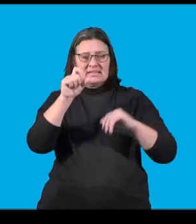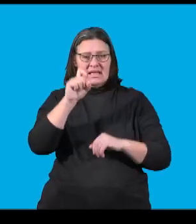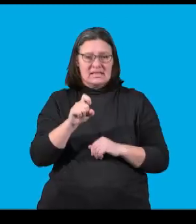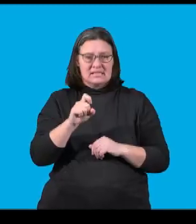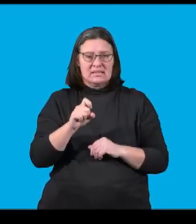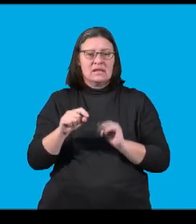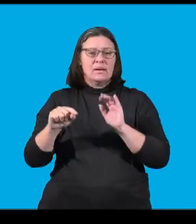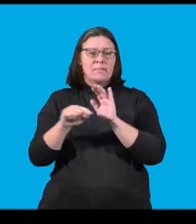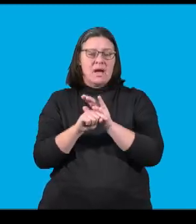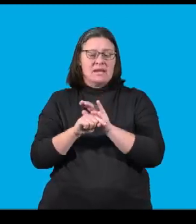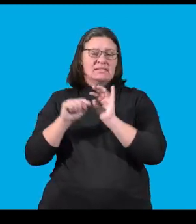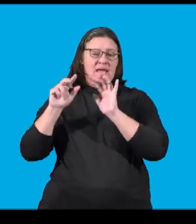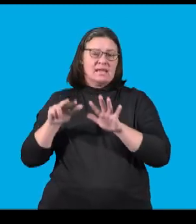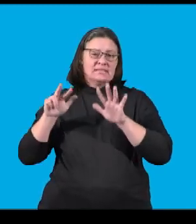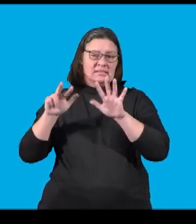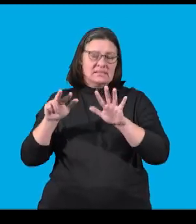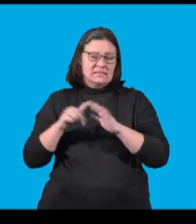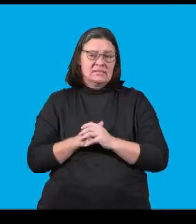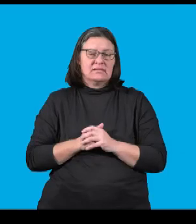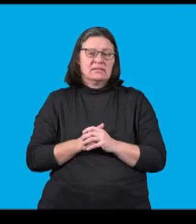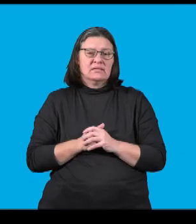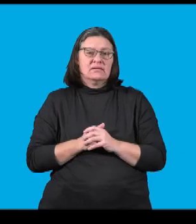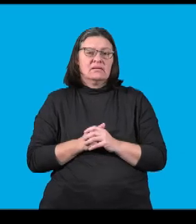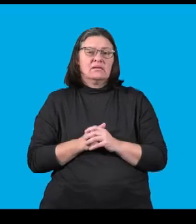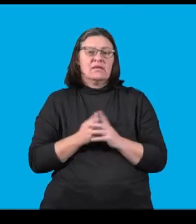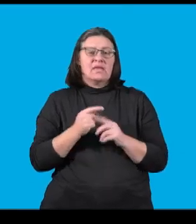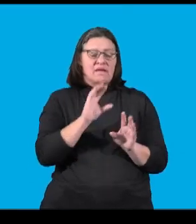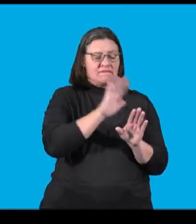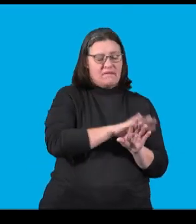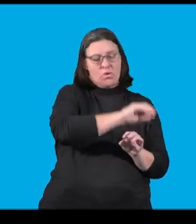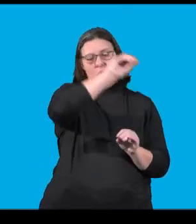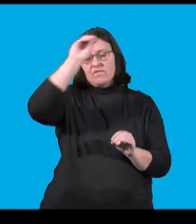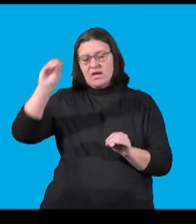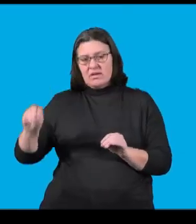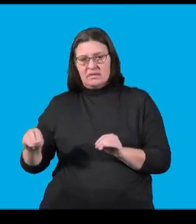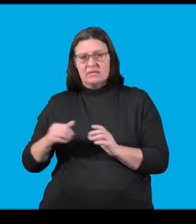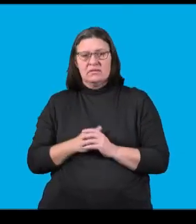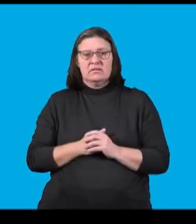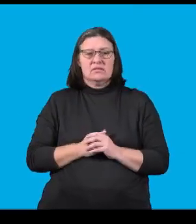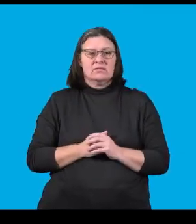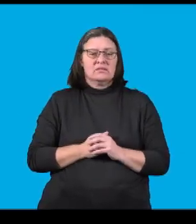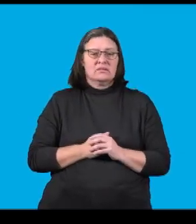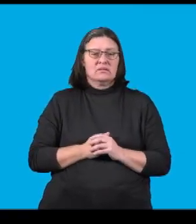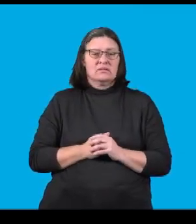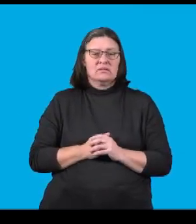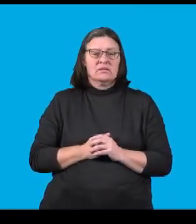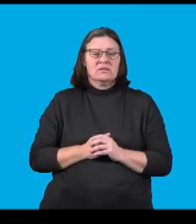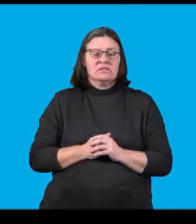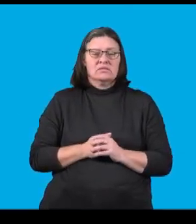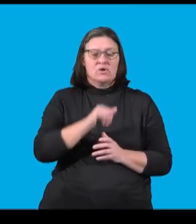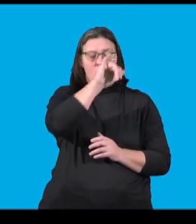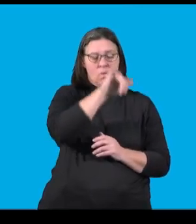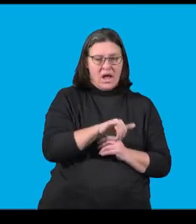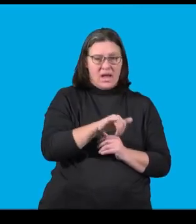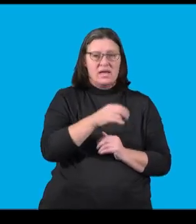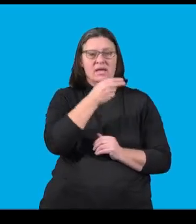6x minus 18. And then we're going to move the 5 over so that we get the final value for our y-intercept,